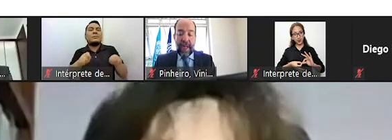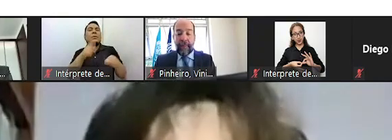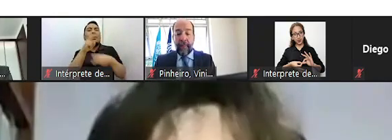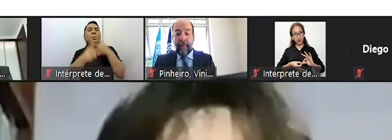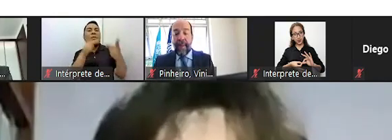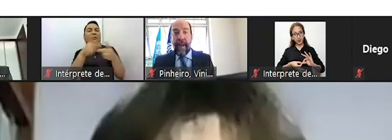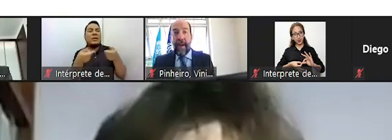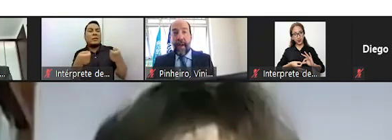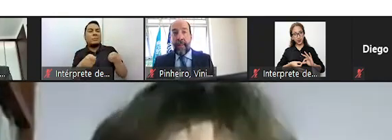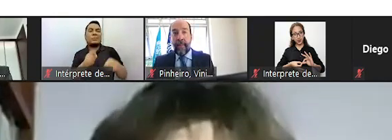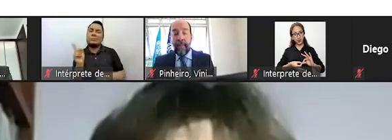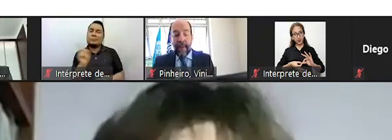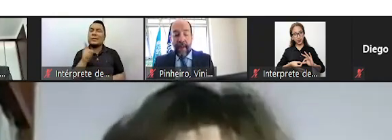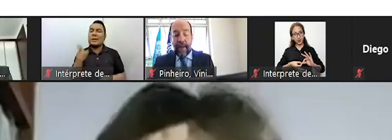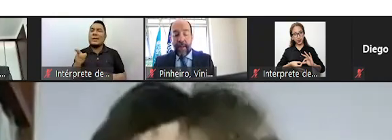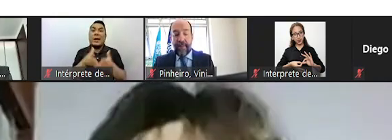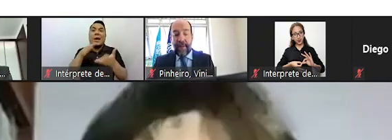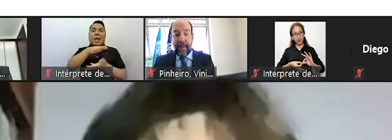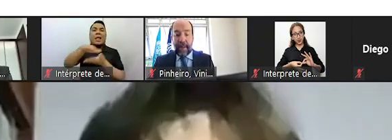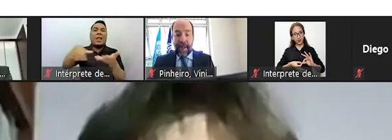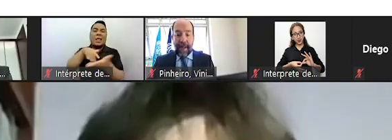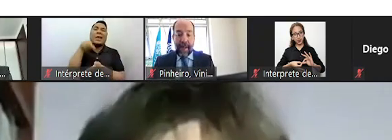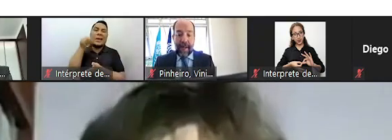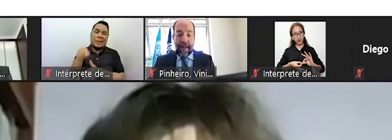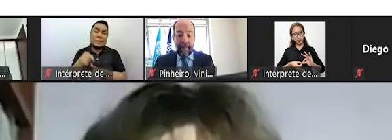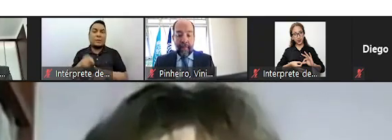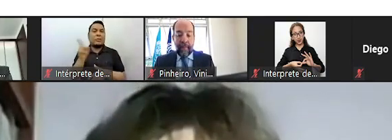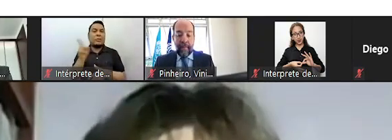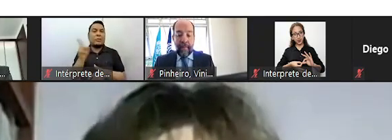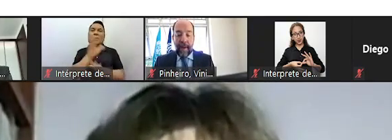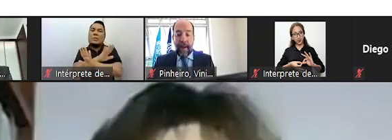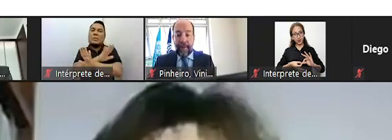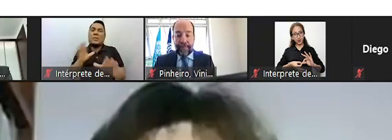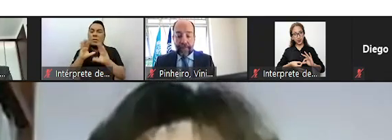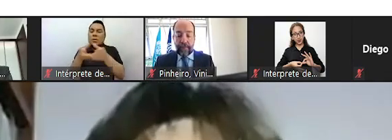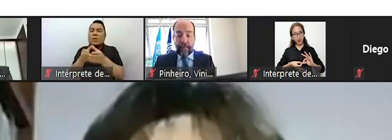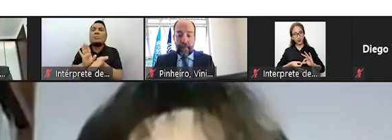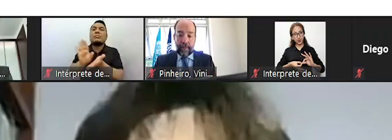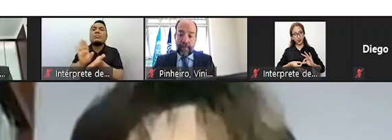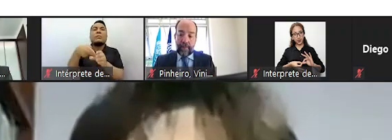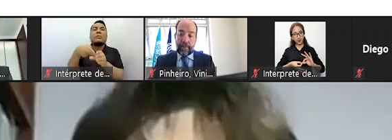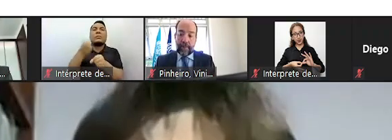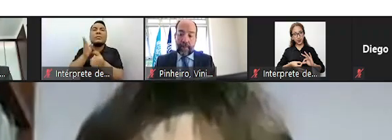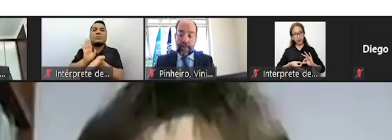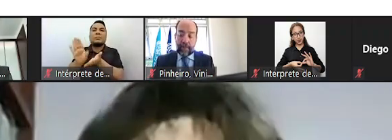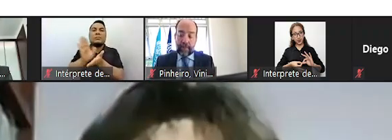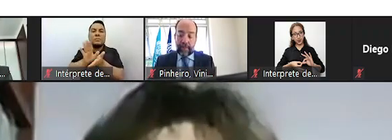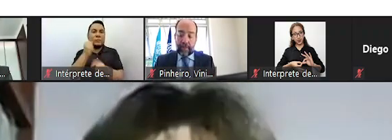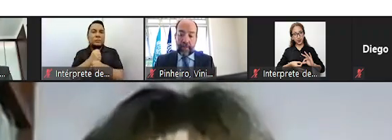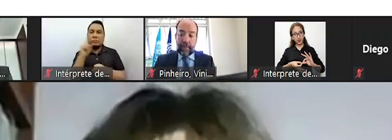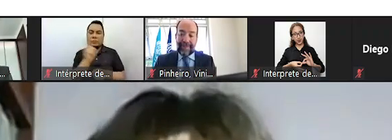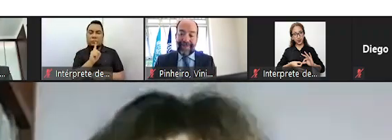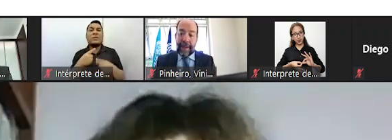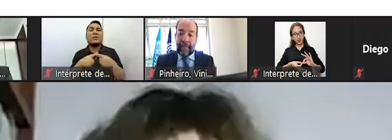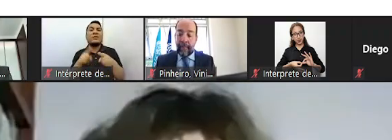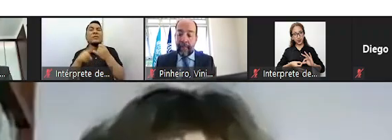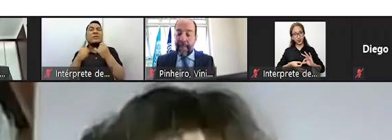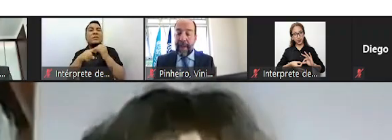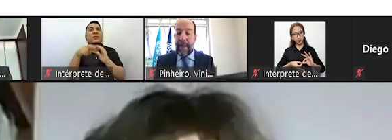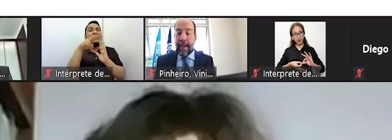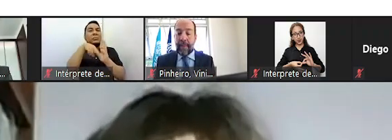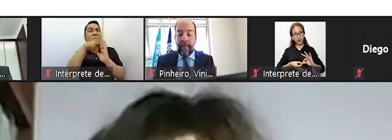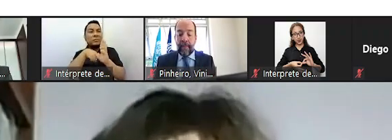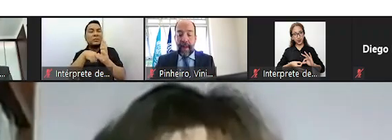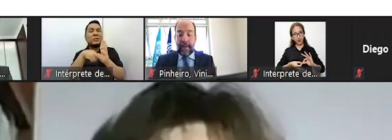want perfect suspension so that has created a huge informality we do not want collective